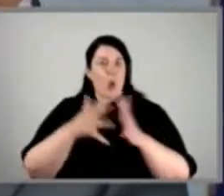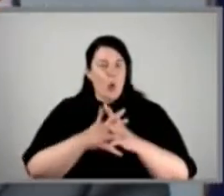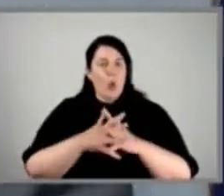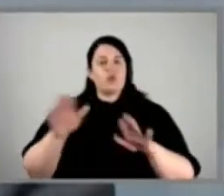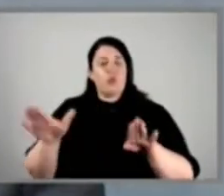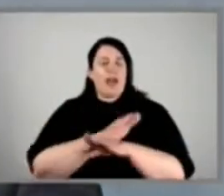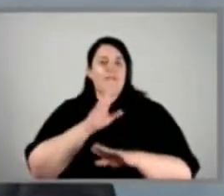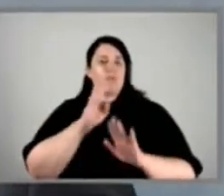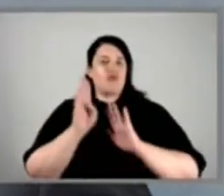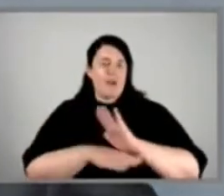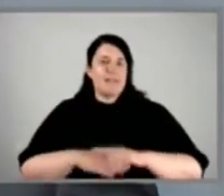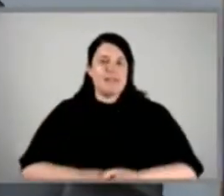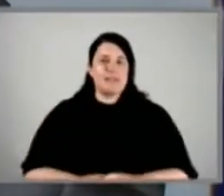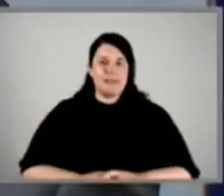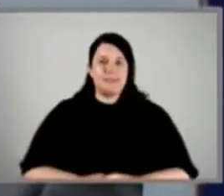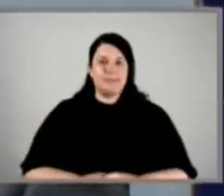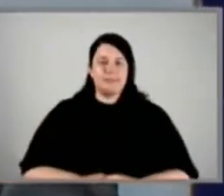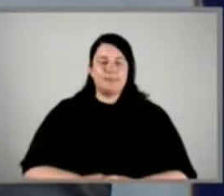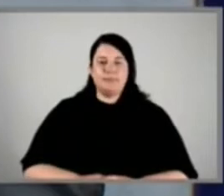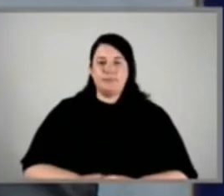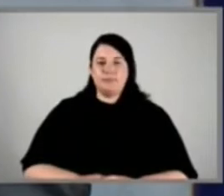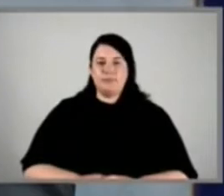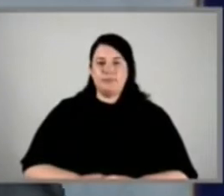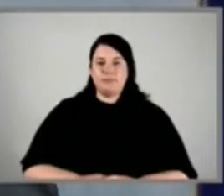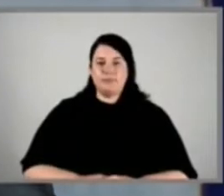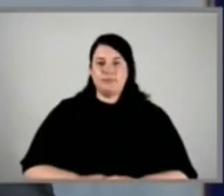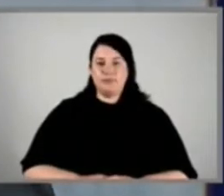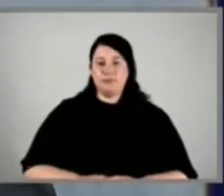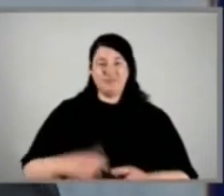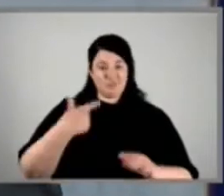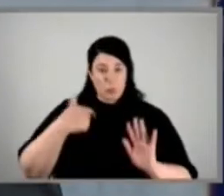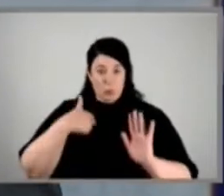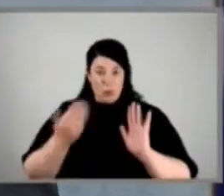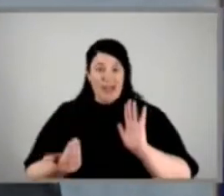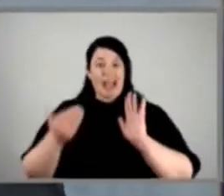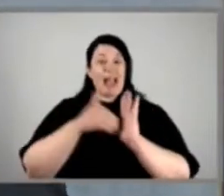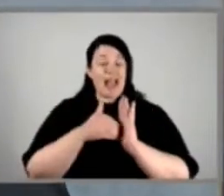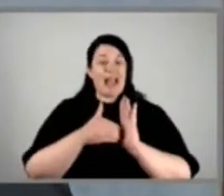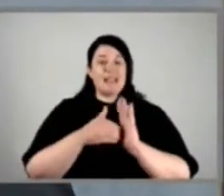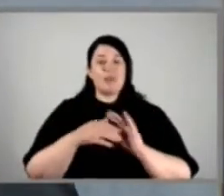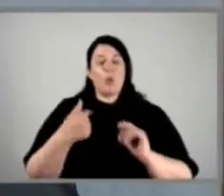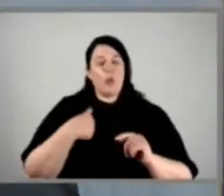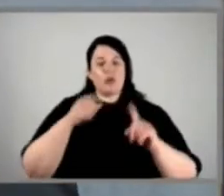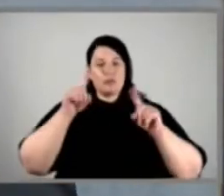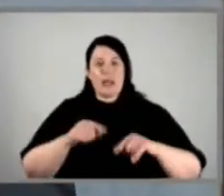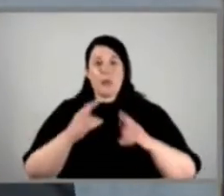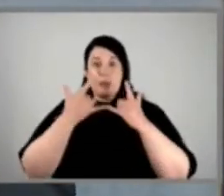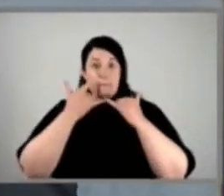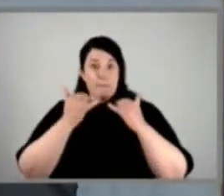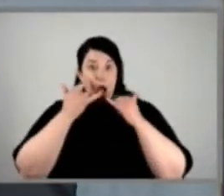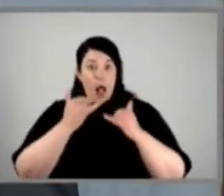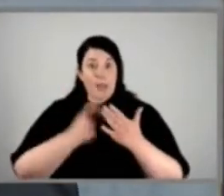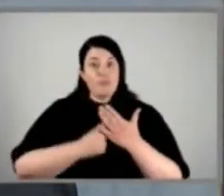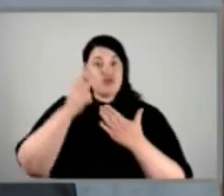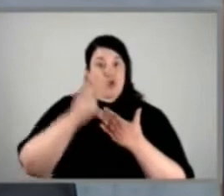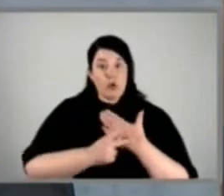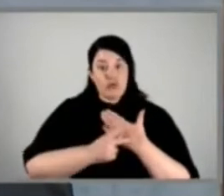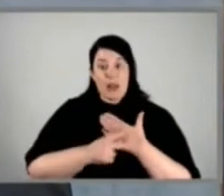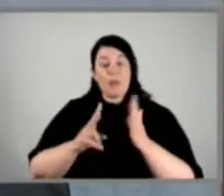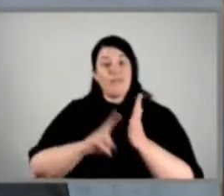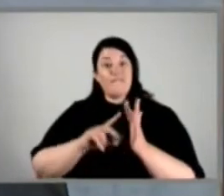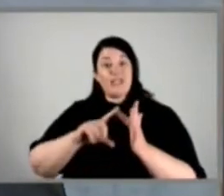Yeah, so just add to that, and the concept is to start with a pilot program between New South Wales, Victoria, and ACT. They're the ones that have